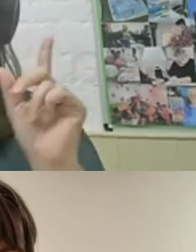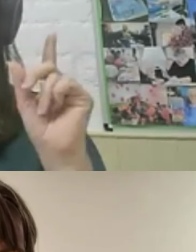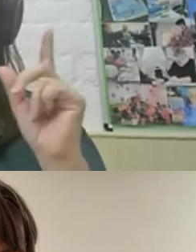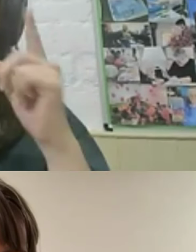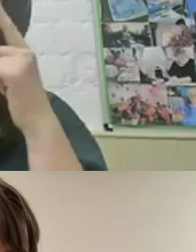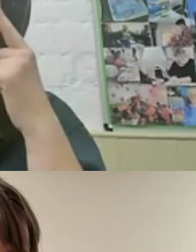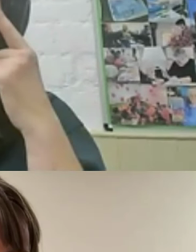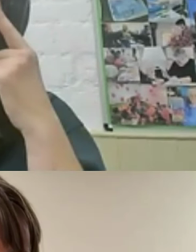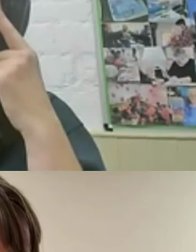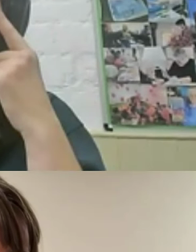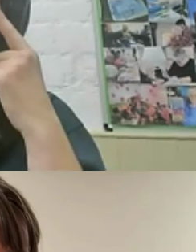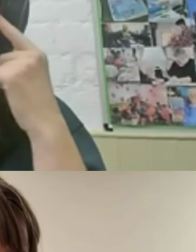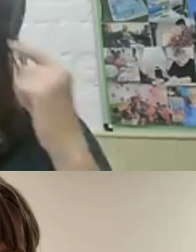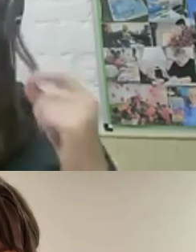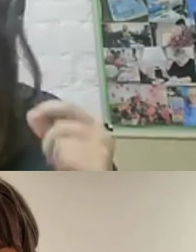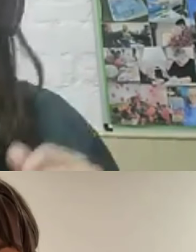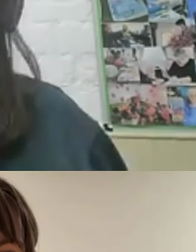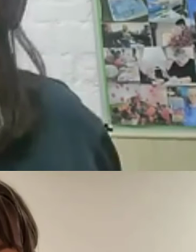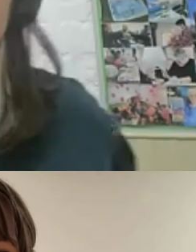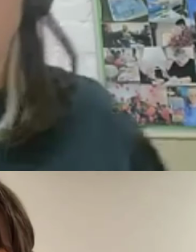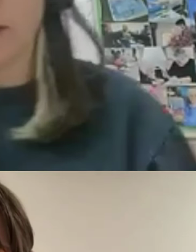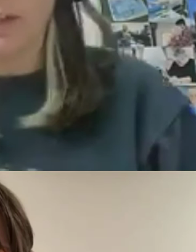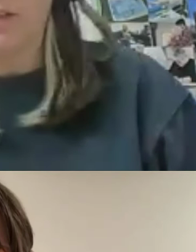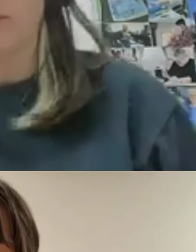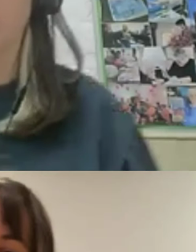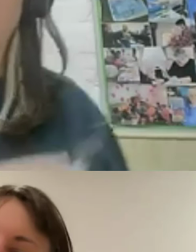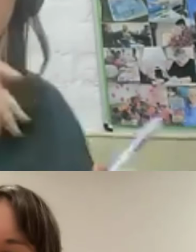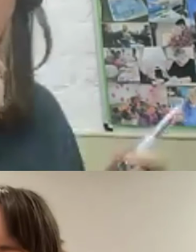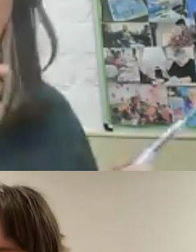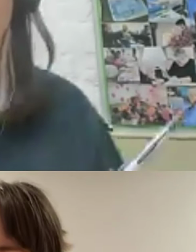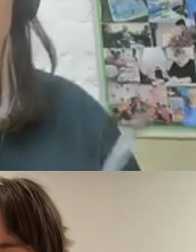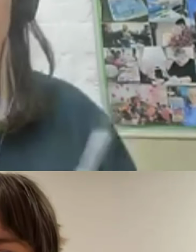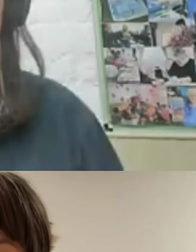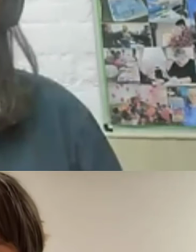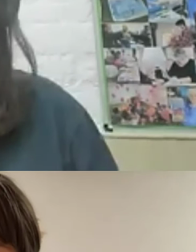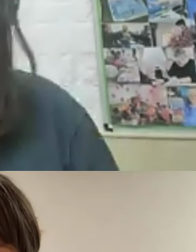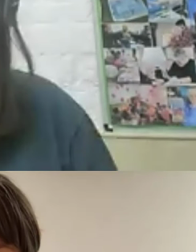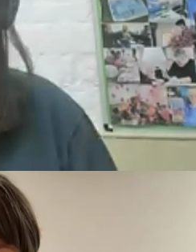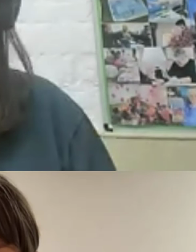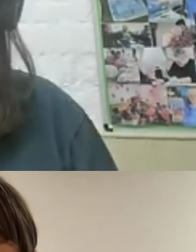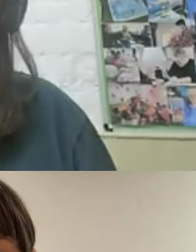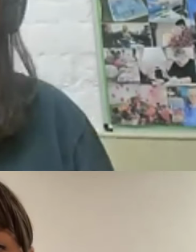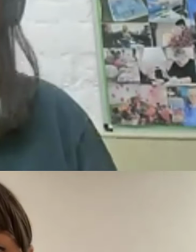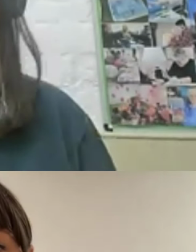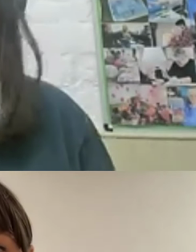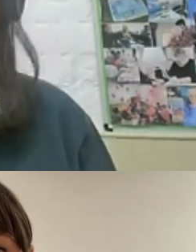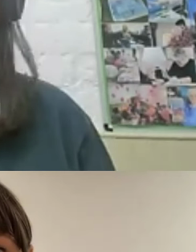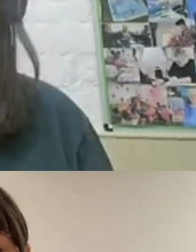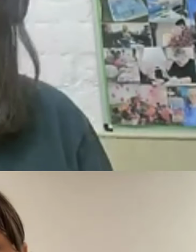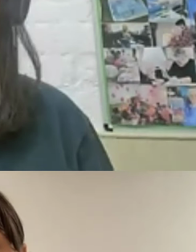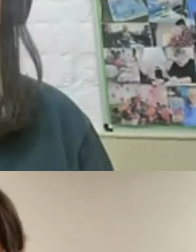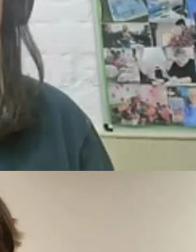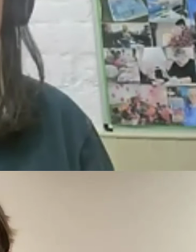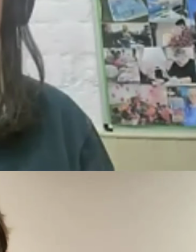I can step in if that's helpful. I think that question was in response to the artist residences in care homes. I think that was a